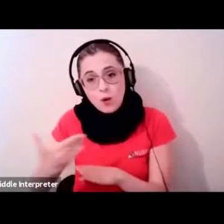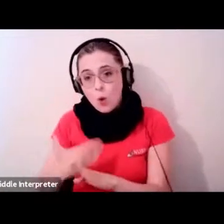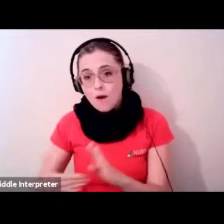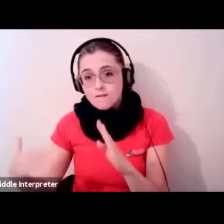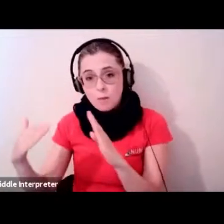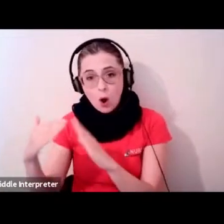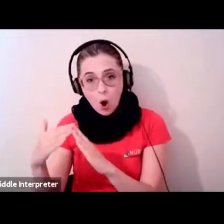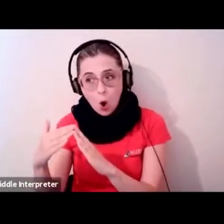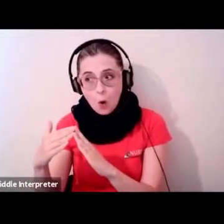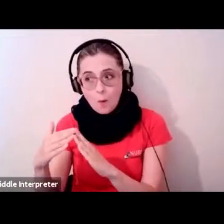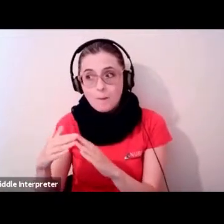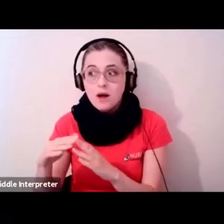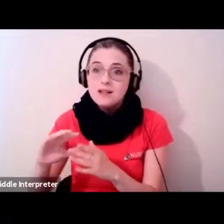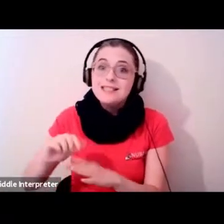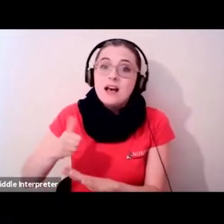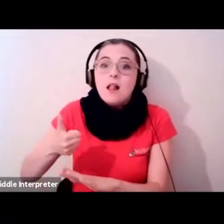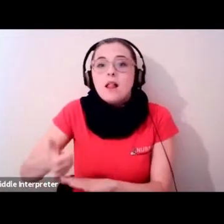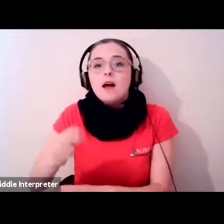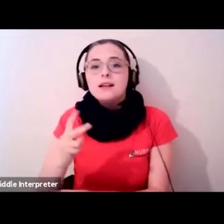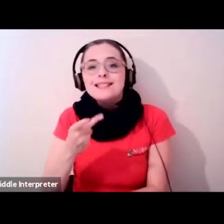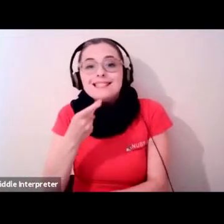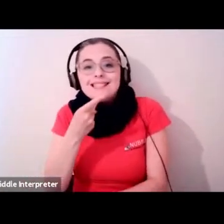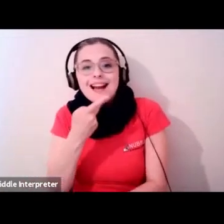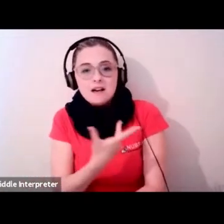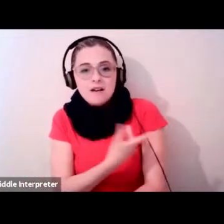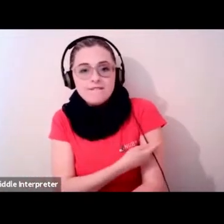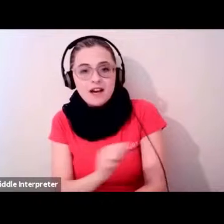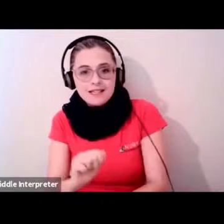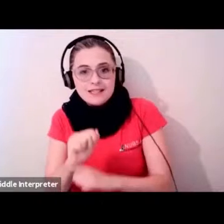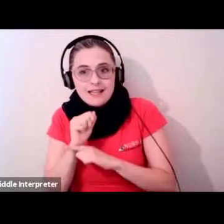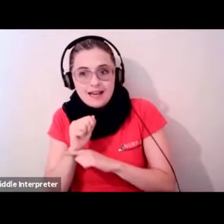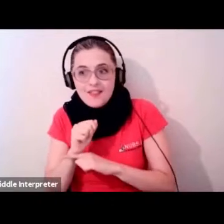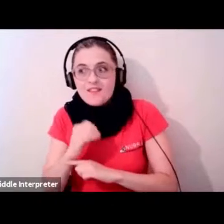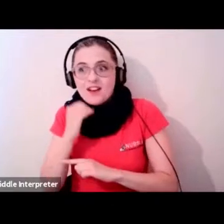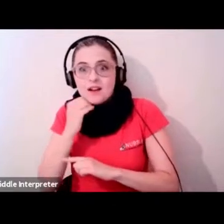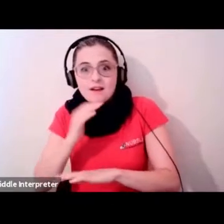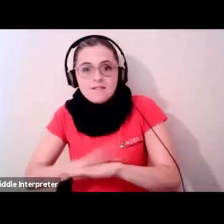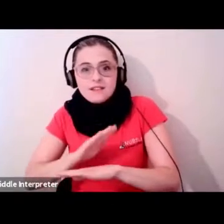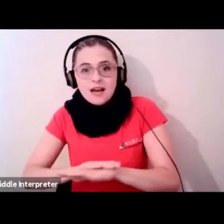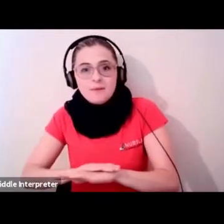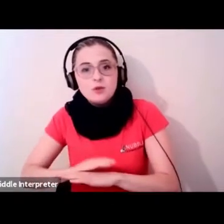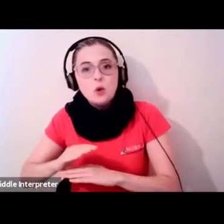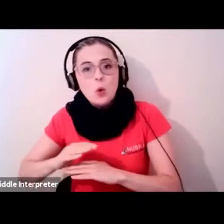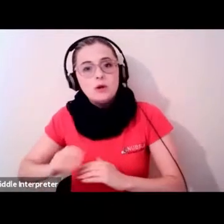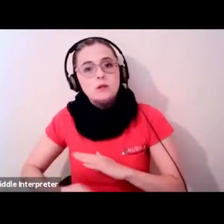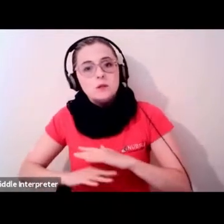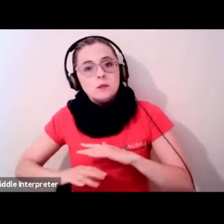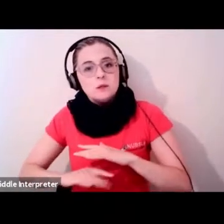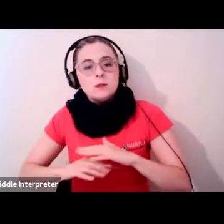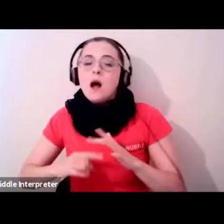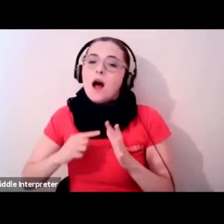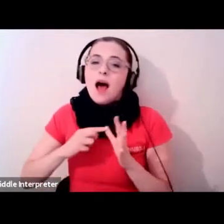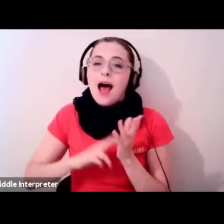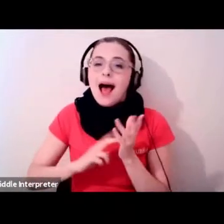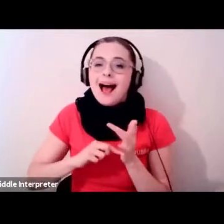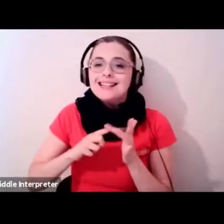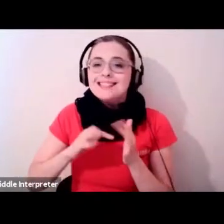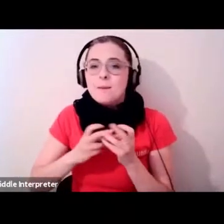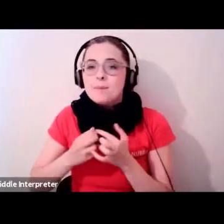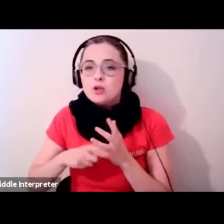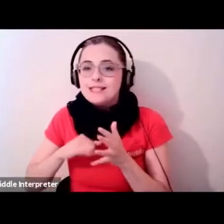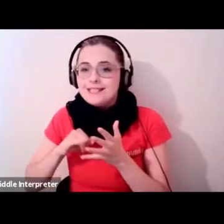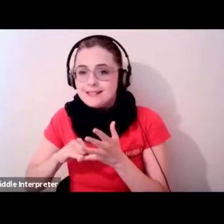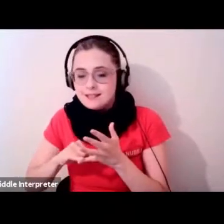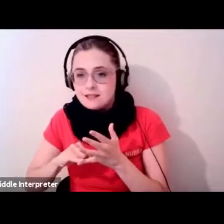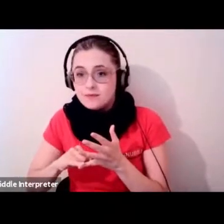and the buildup of antibodies after that second dose. They vaccinated clinically extremely vulnerable people at the same time as